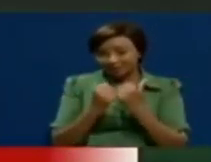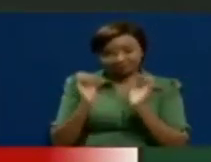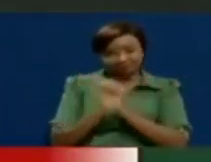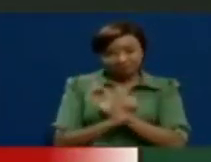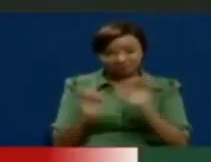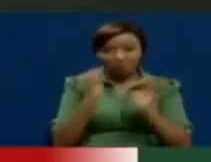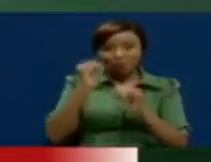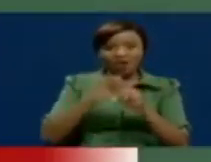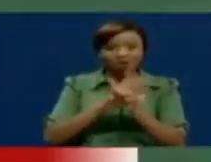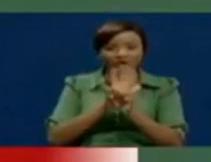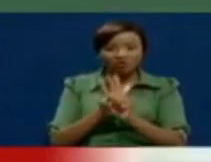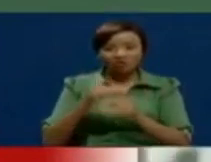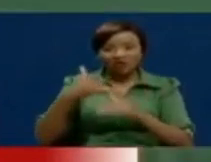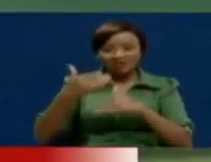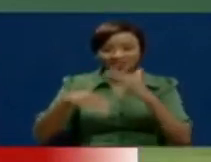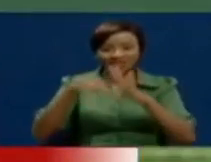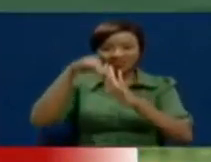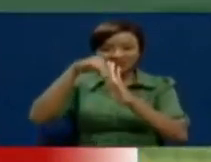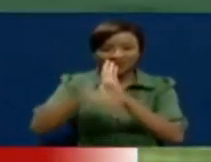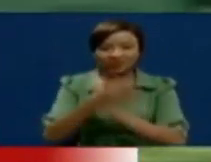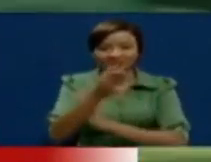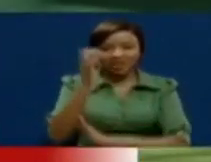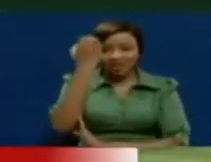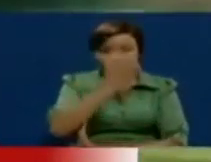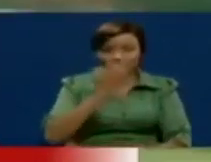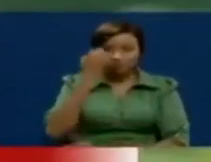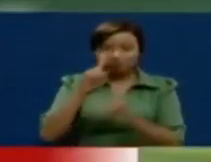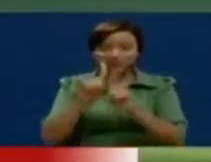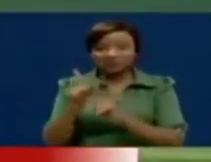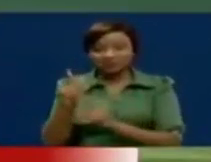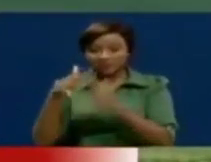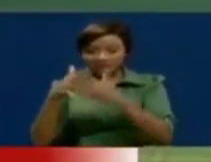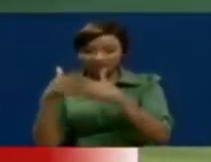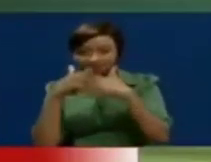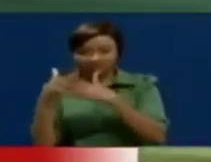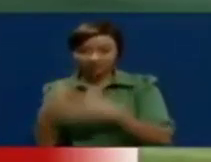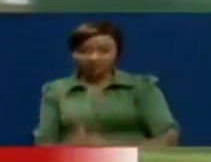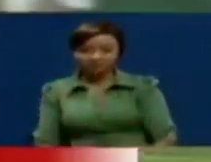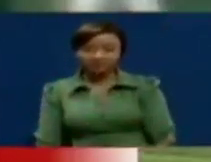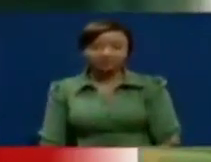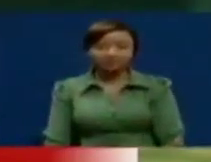pandemic worsens in Europe and the U.S.